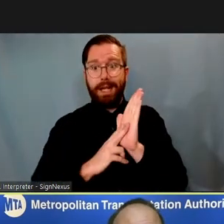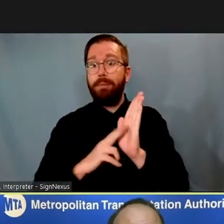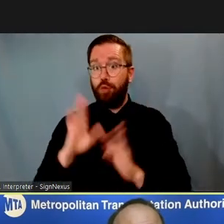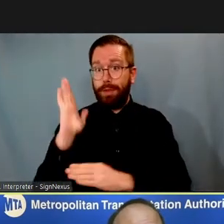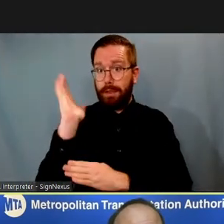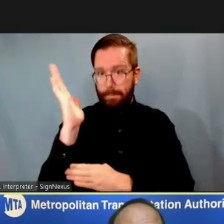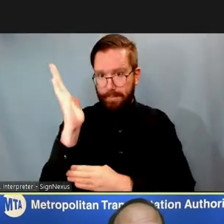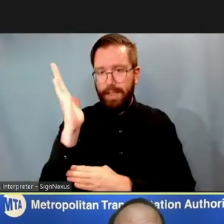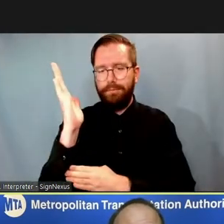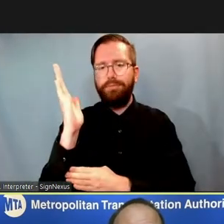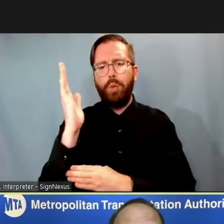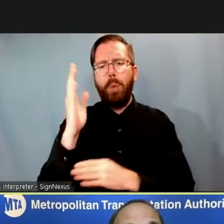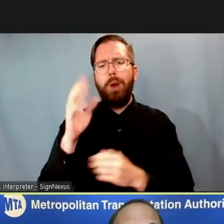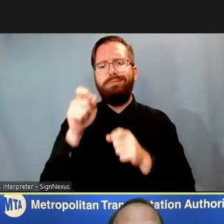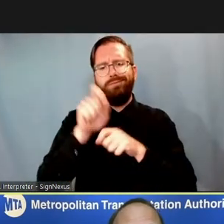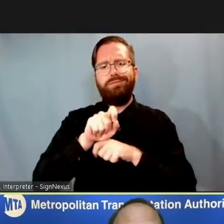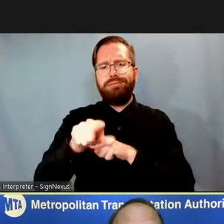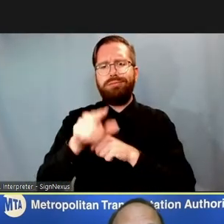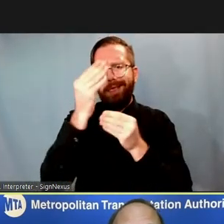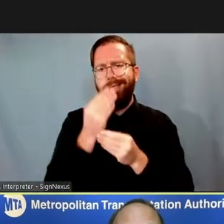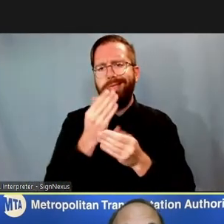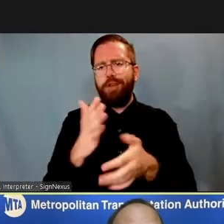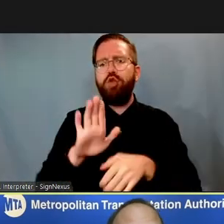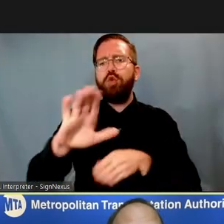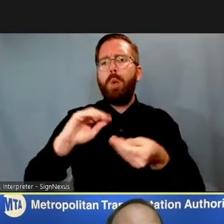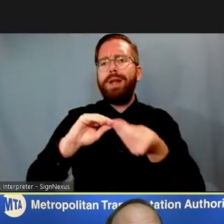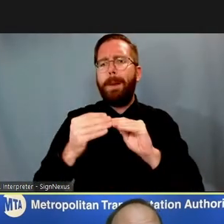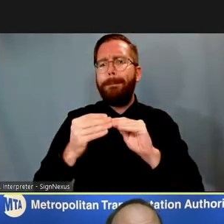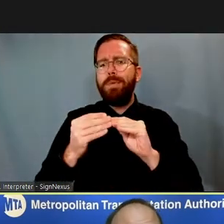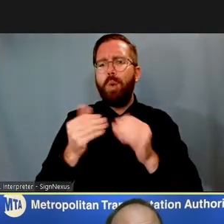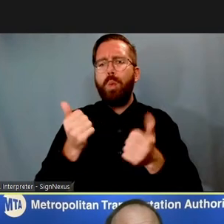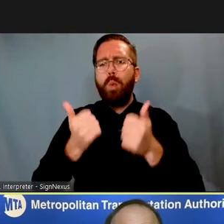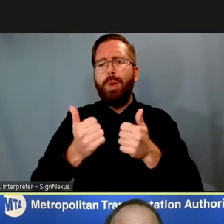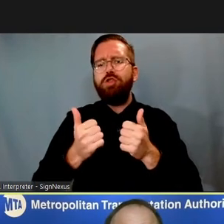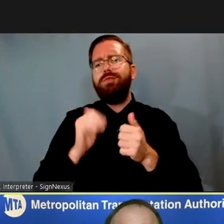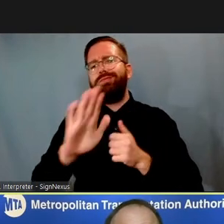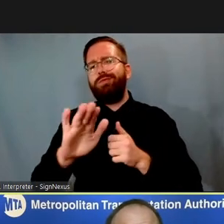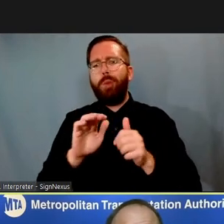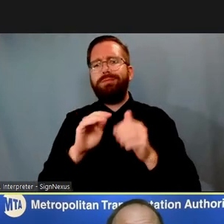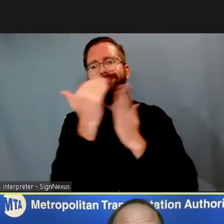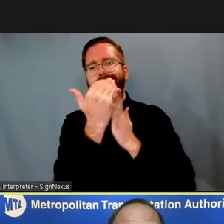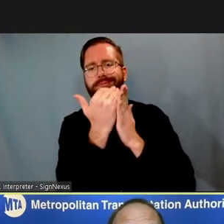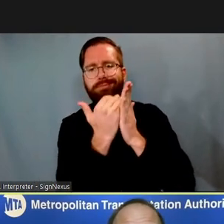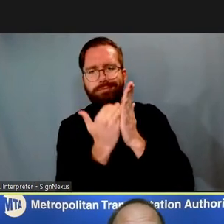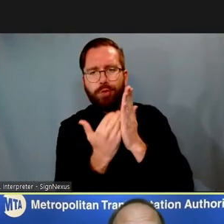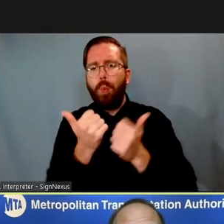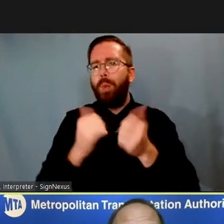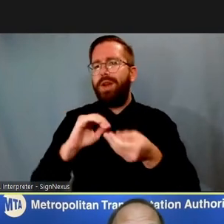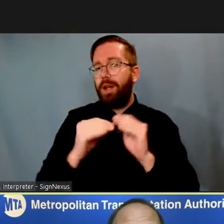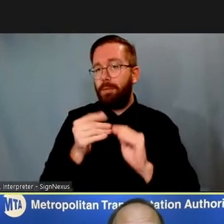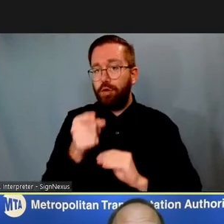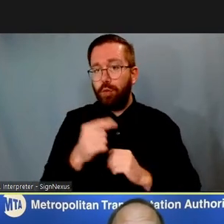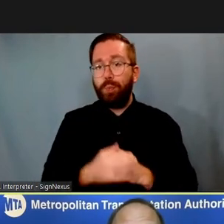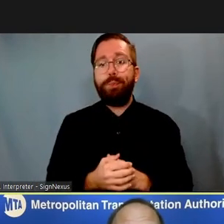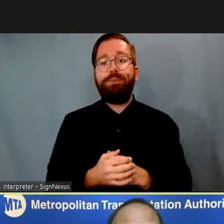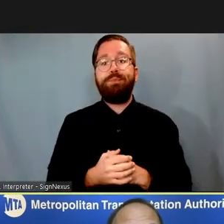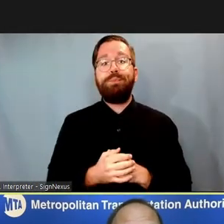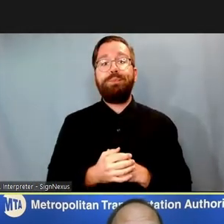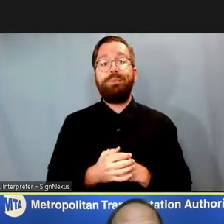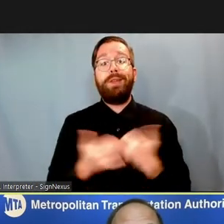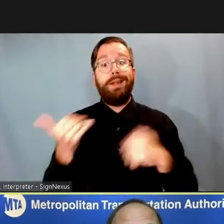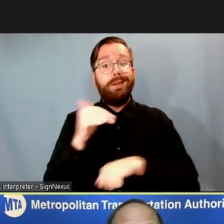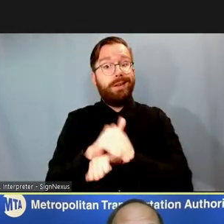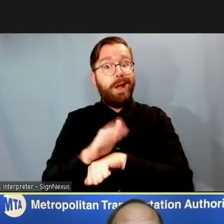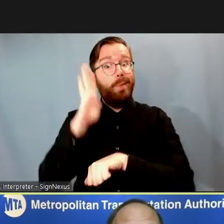will take some time to get every get this message to each speaker in attendance throughout the evening we will regularly let everyone